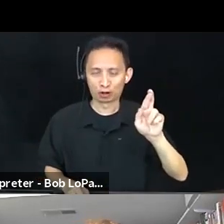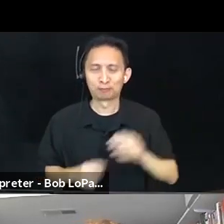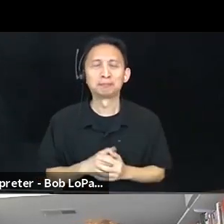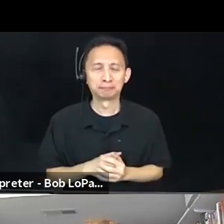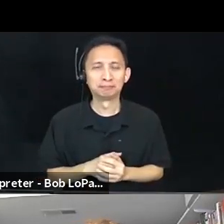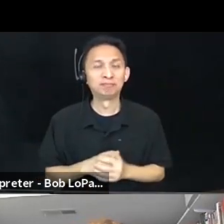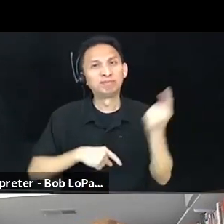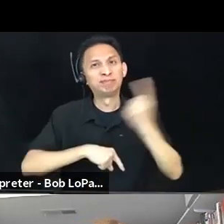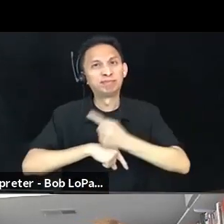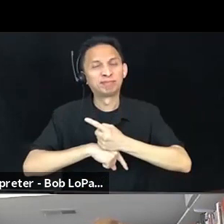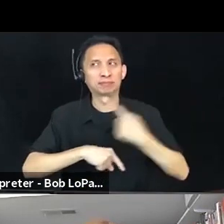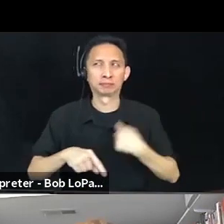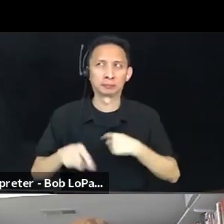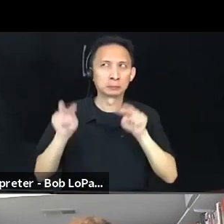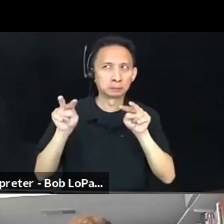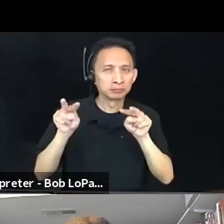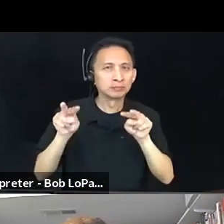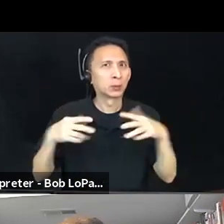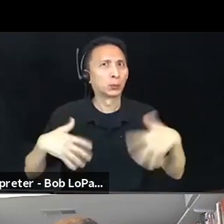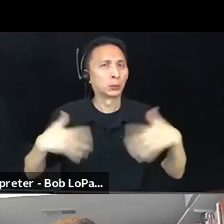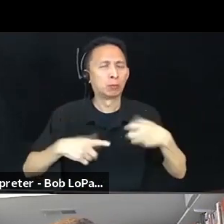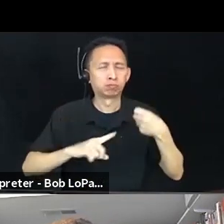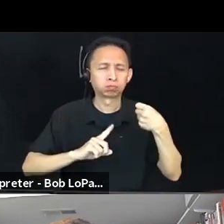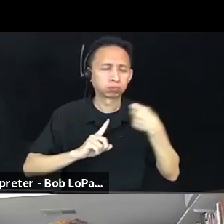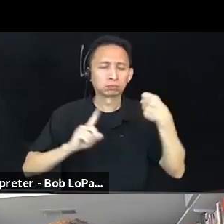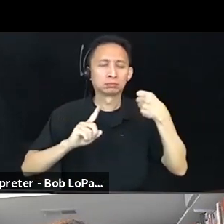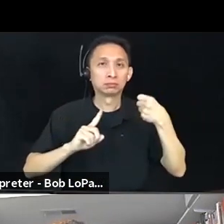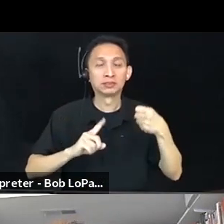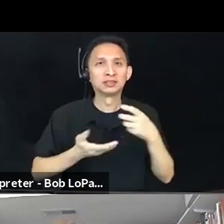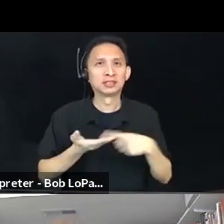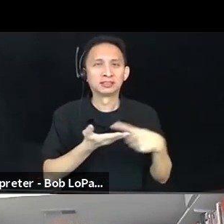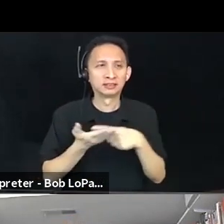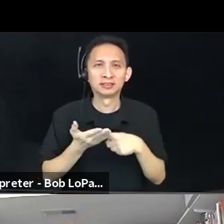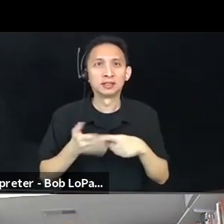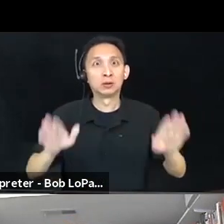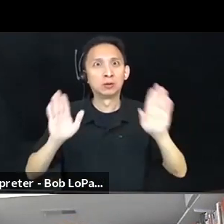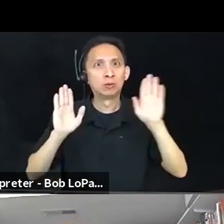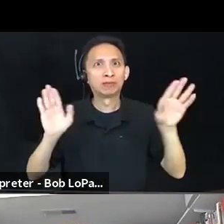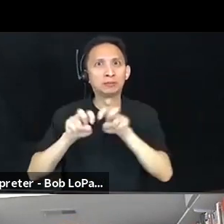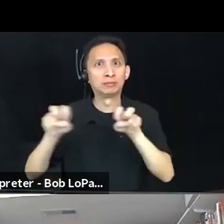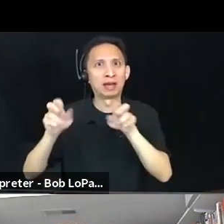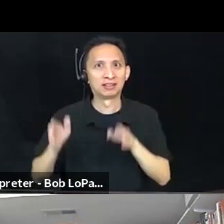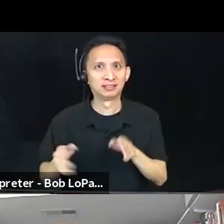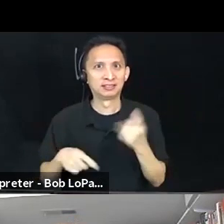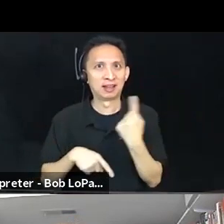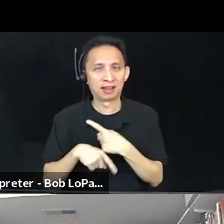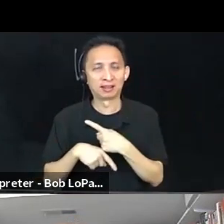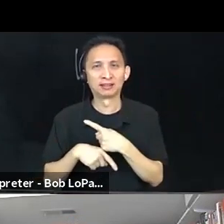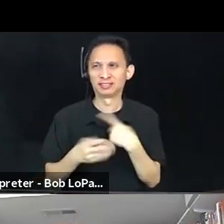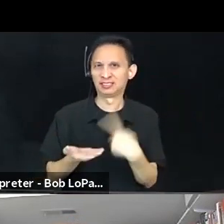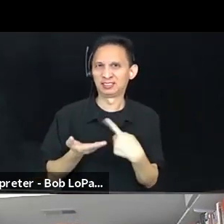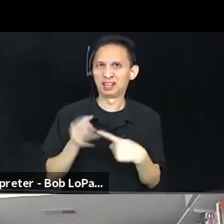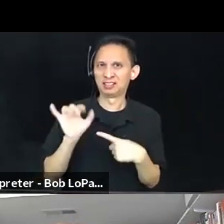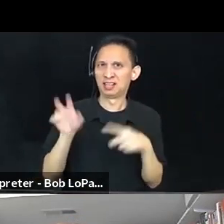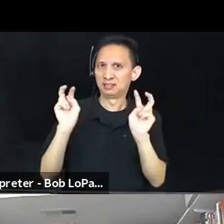to a powerful discussion among our formidable interlocutors today on this pressing notion of civil